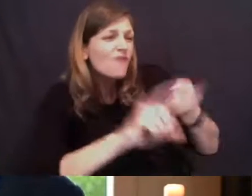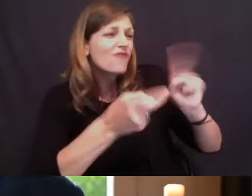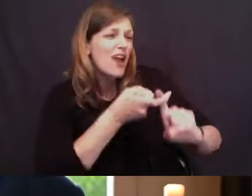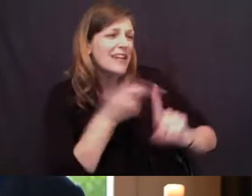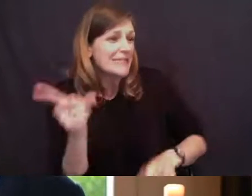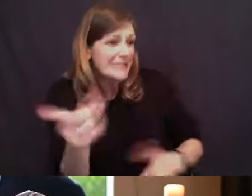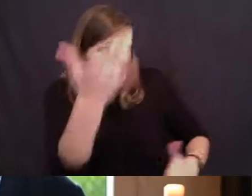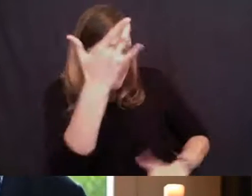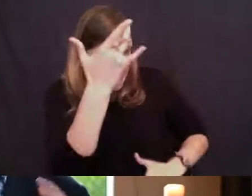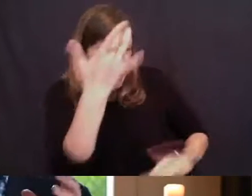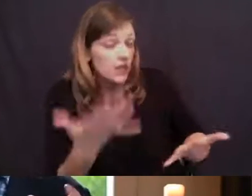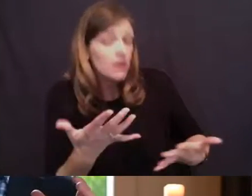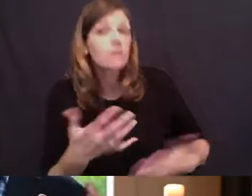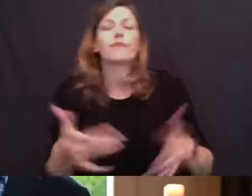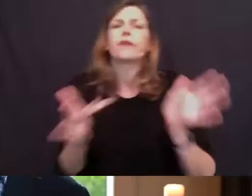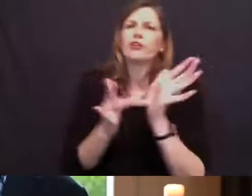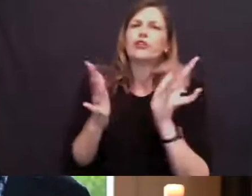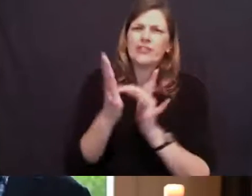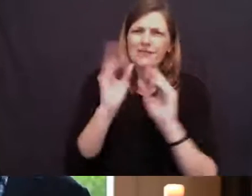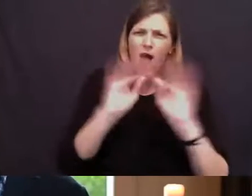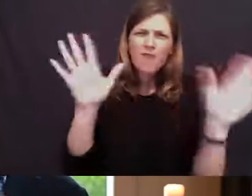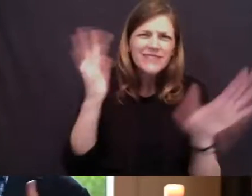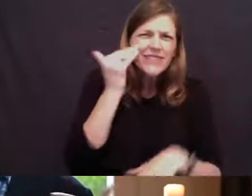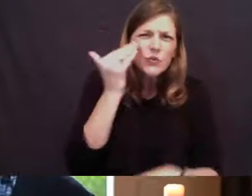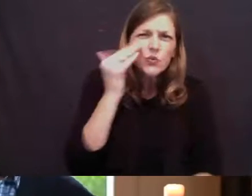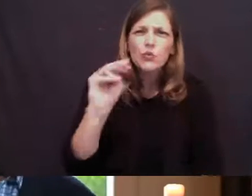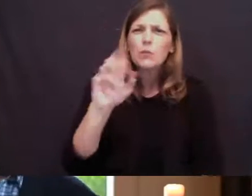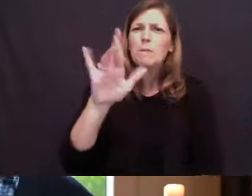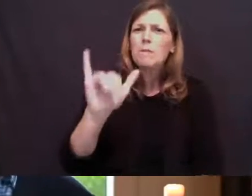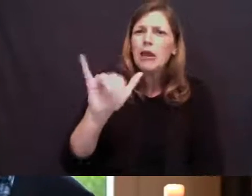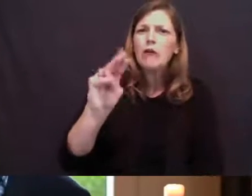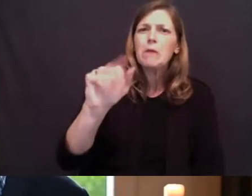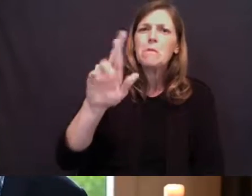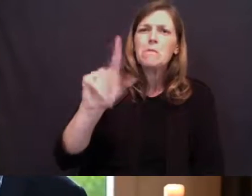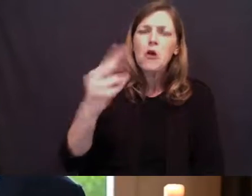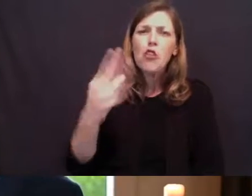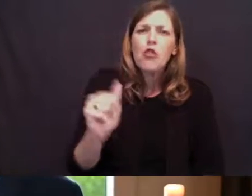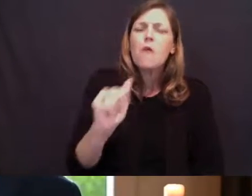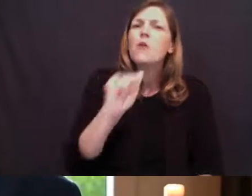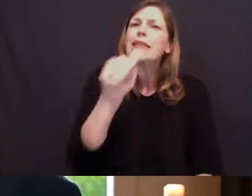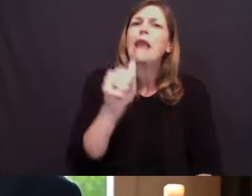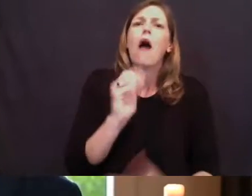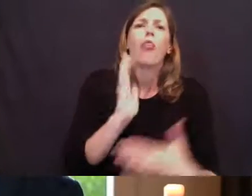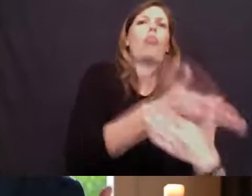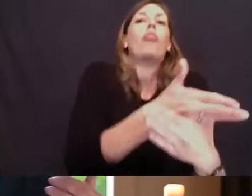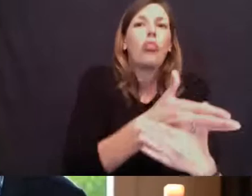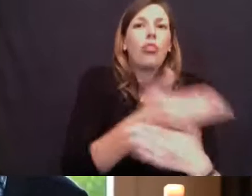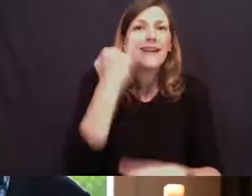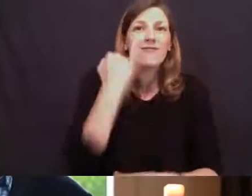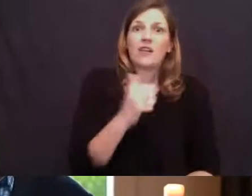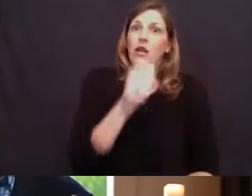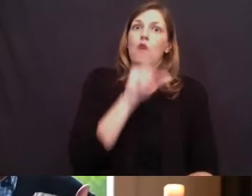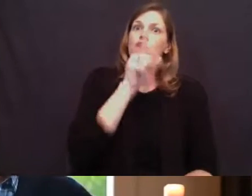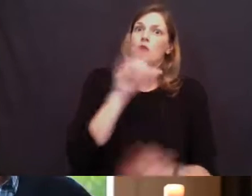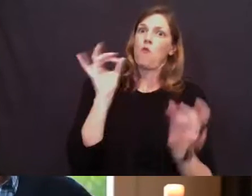sick. Now, Jesus obviously knew that Mary and Martha wouldn't have disturbed him unless it was a dire situation. He gets